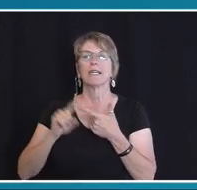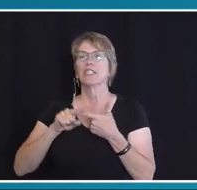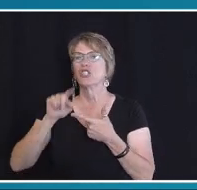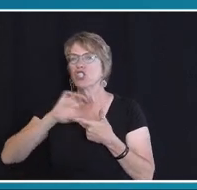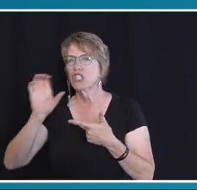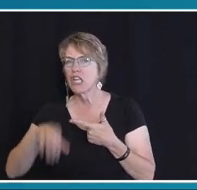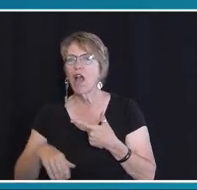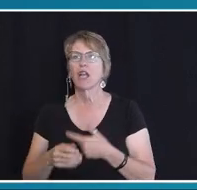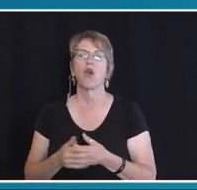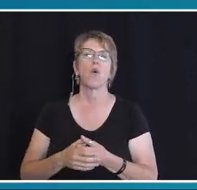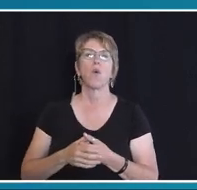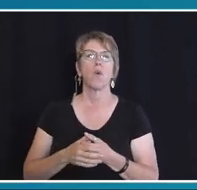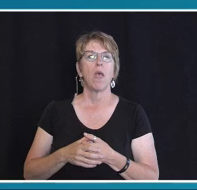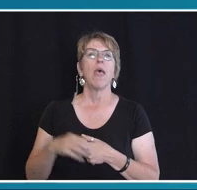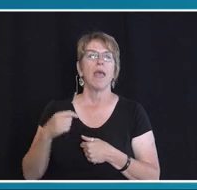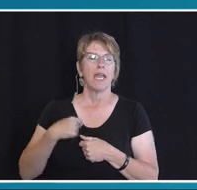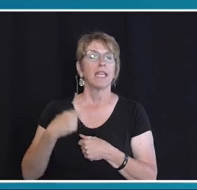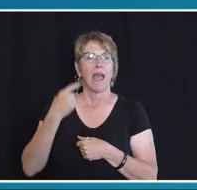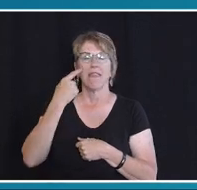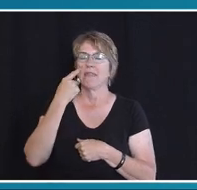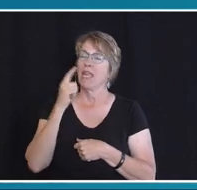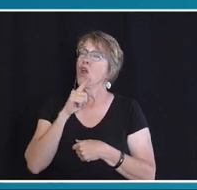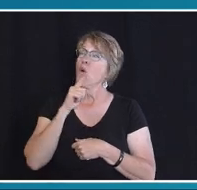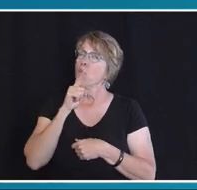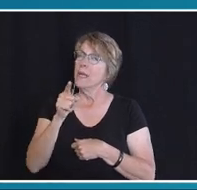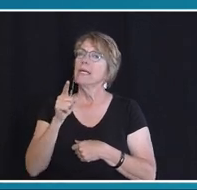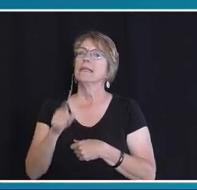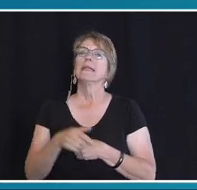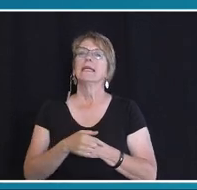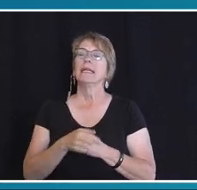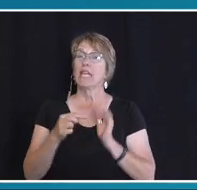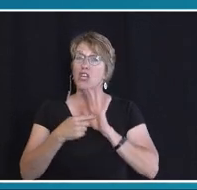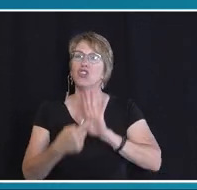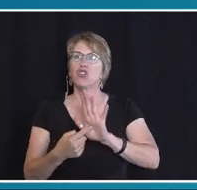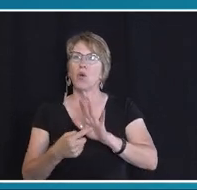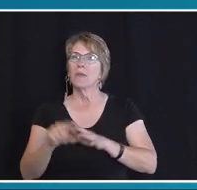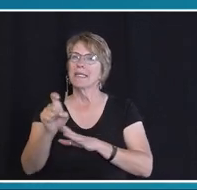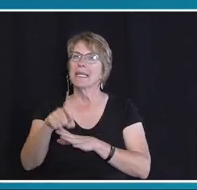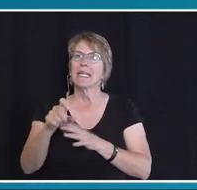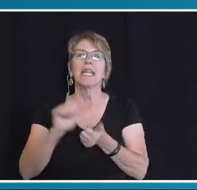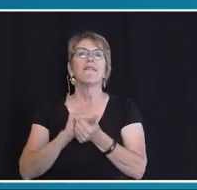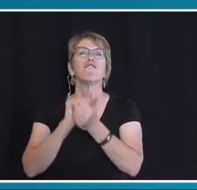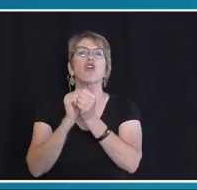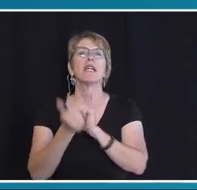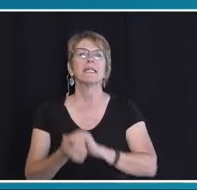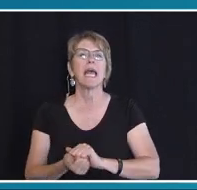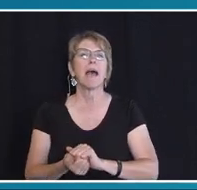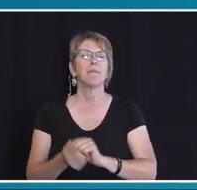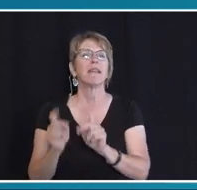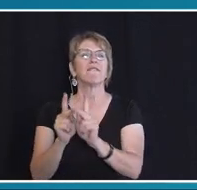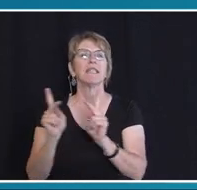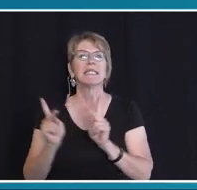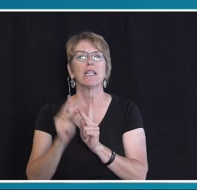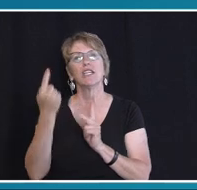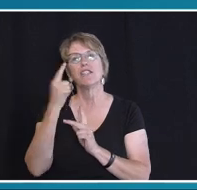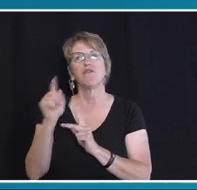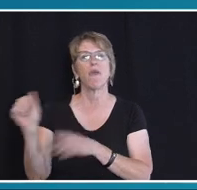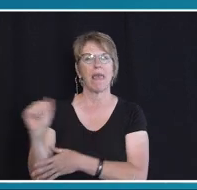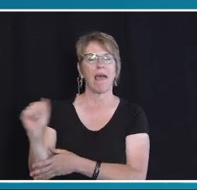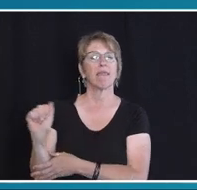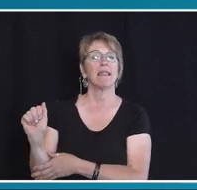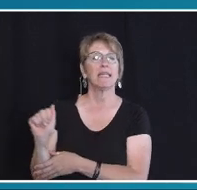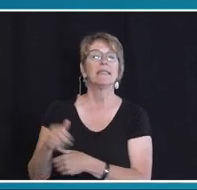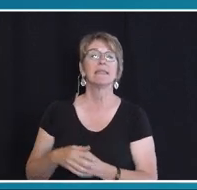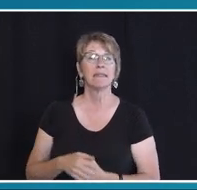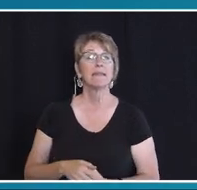Chicago. And I think that speaks volumes to the need of adapted facilities for these athletes. And I think people